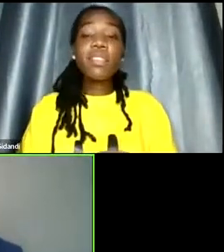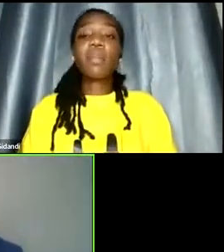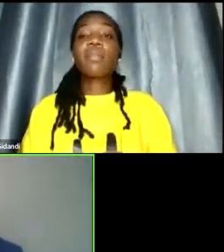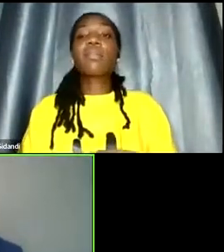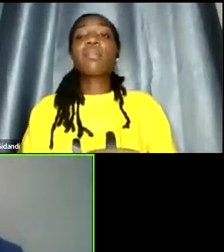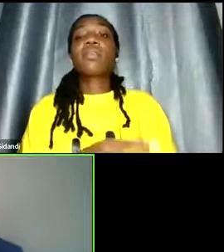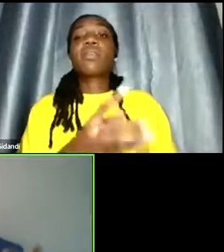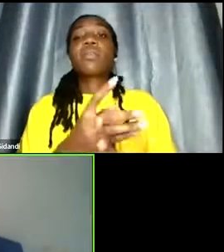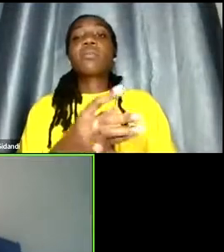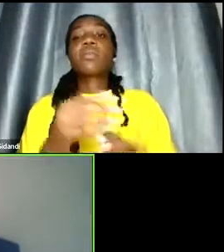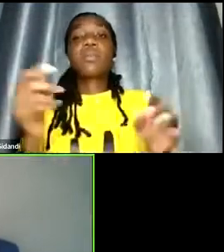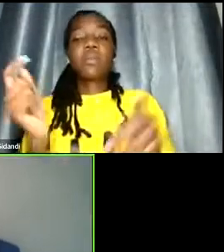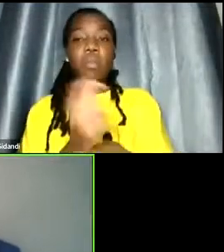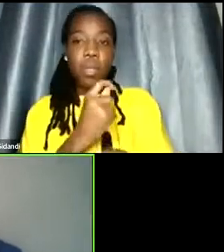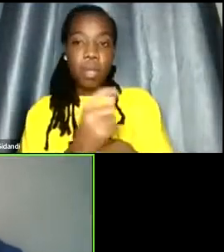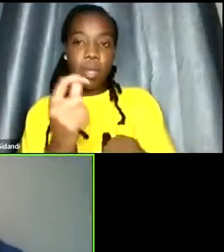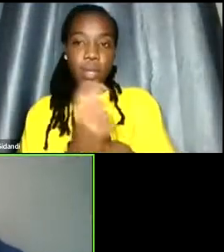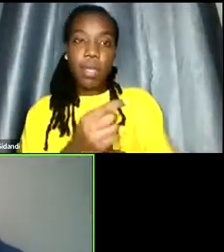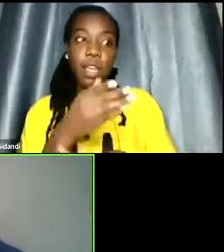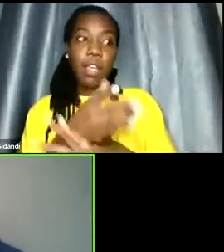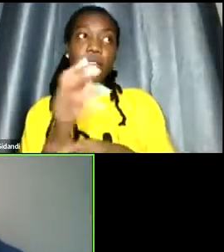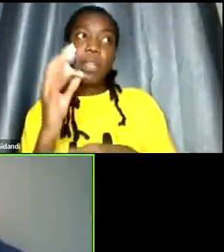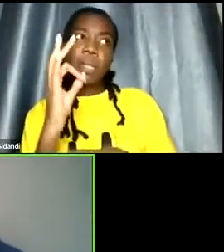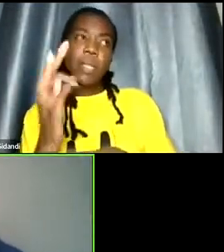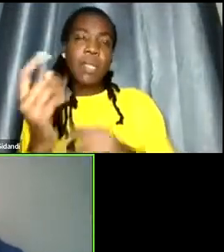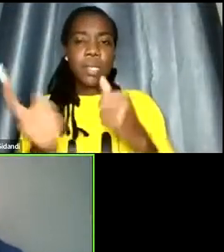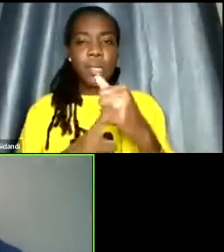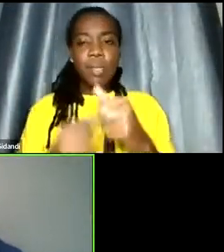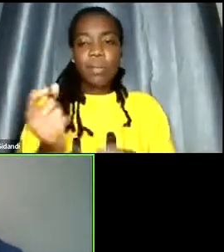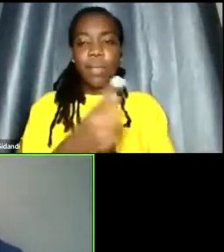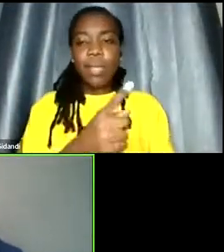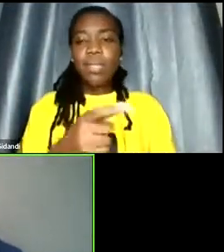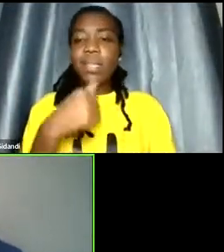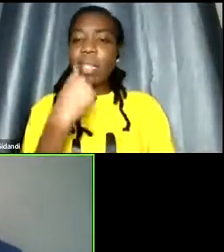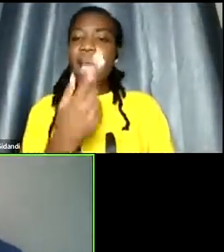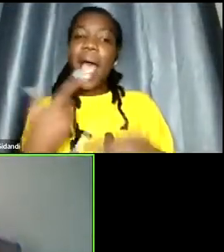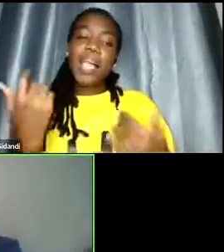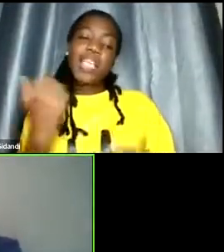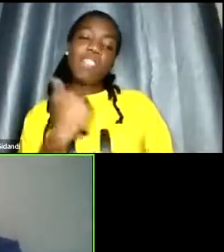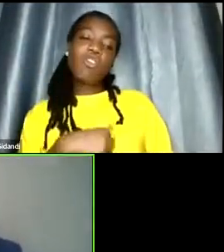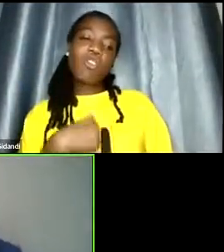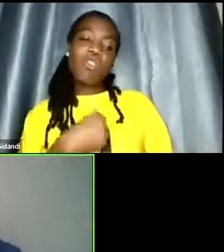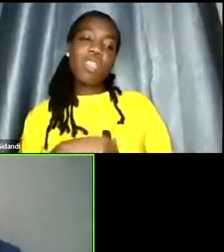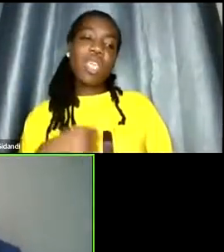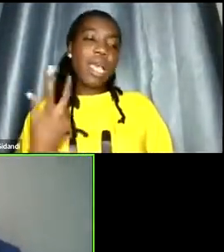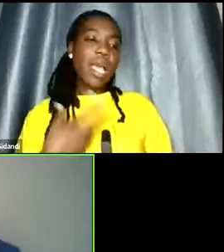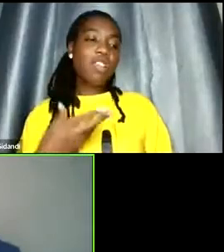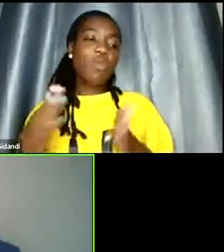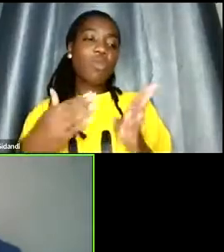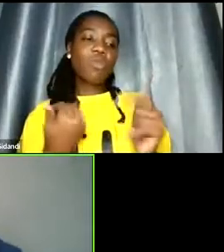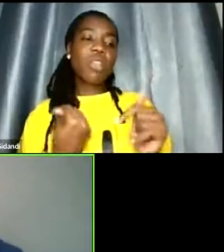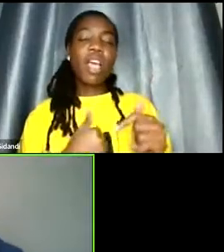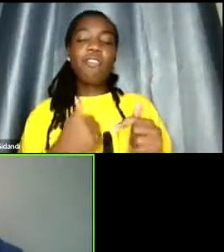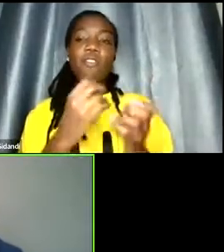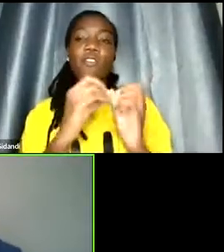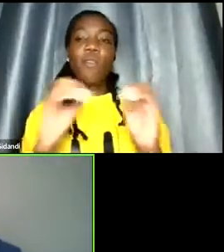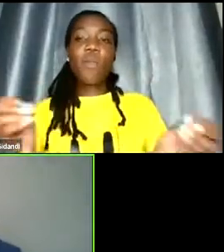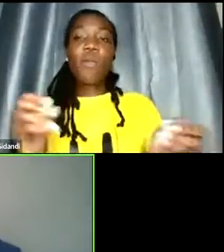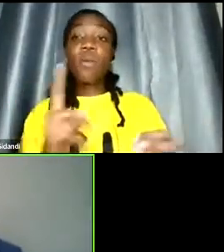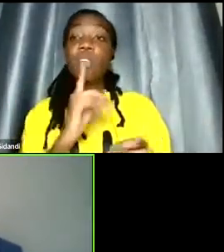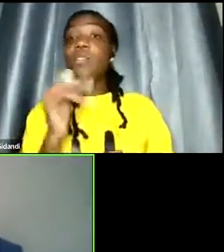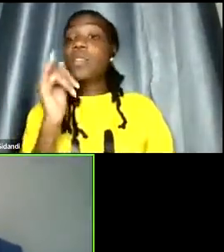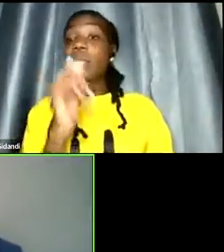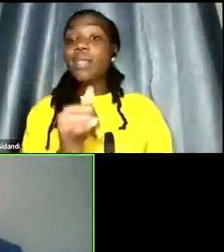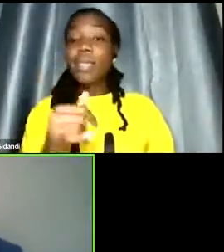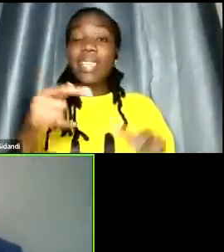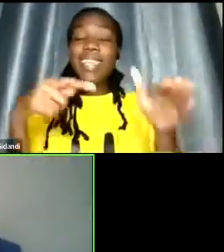after 3 or 6 months, you're told we don't have a place for you anymore. Sorry, sir, or sorry, ma'am, please leave. That's called induction crisis.